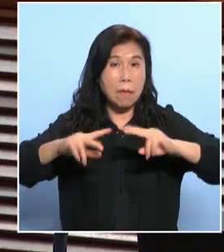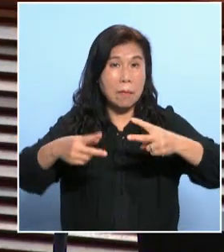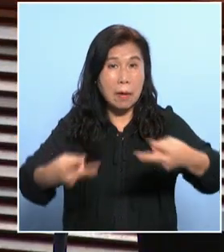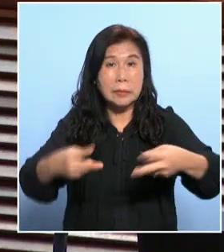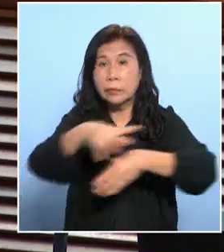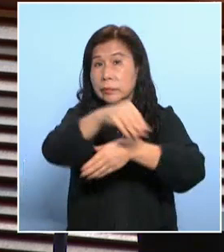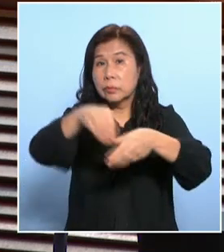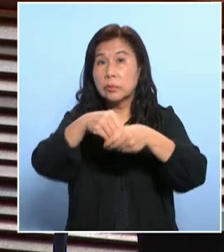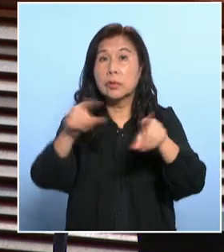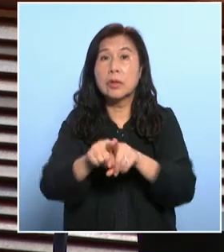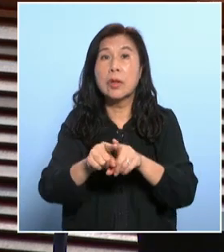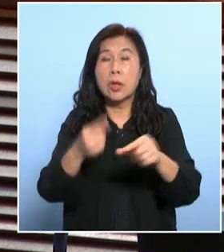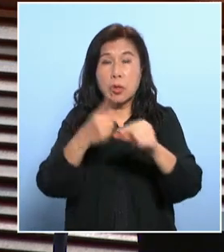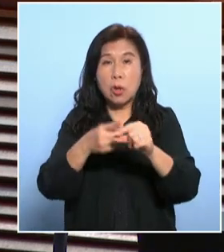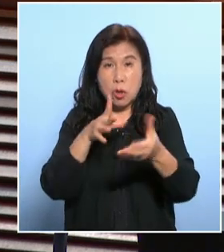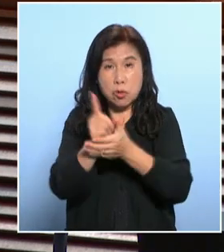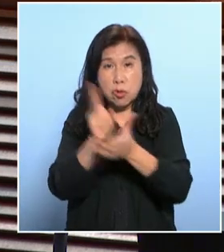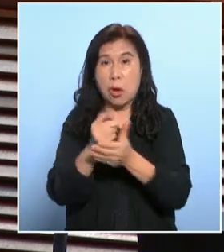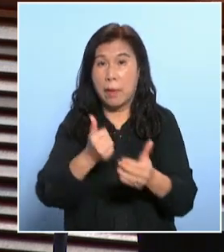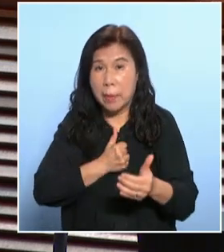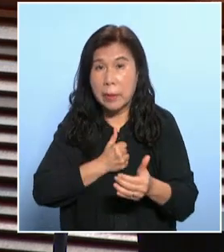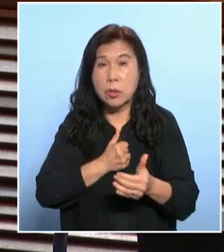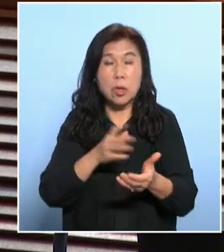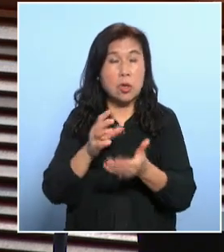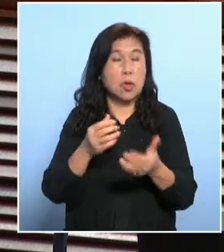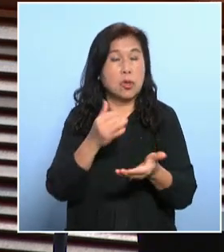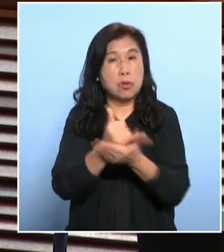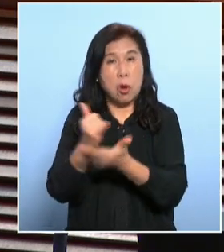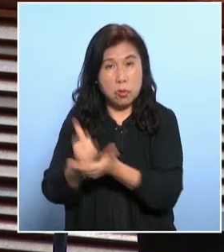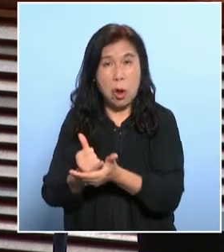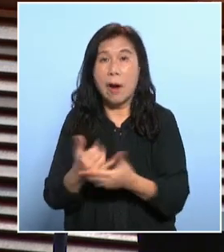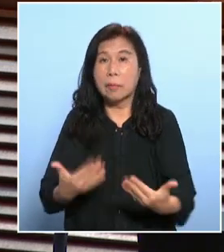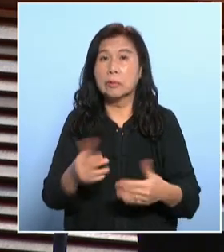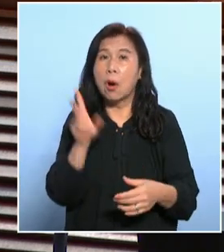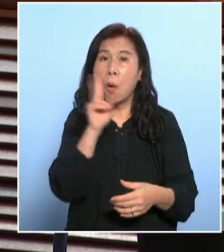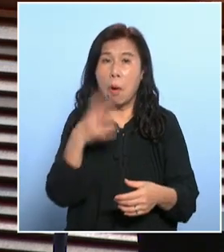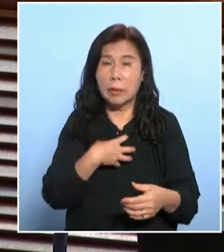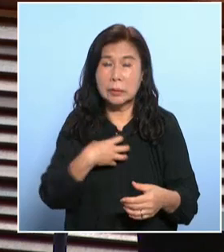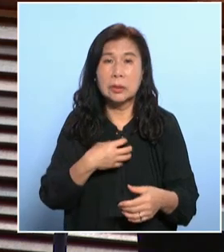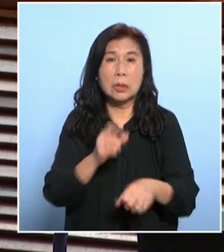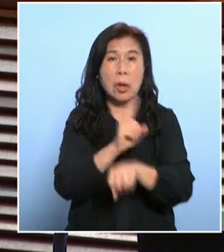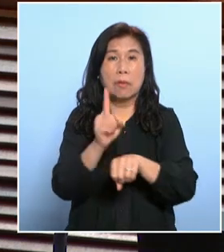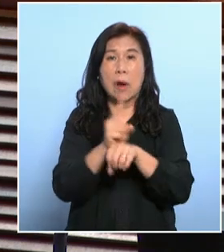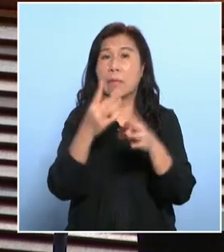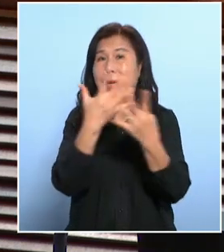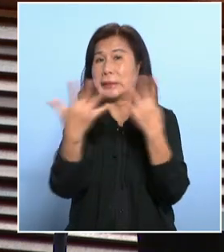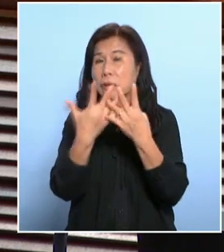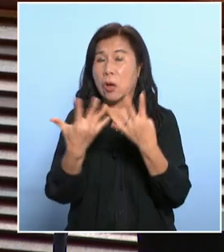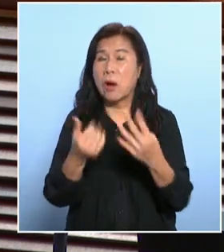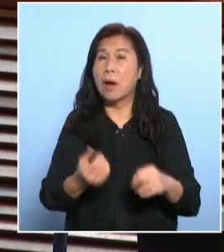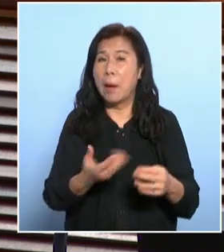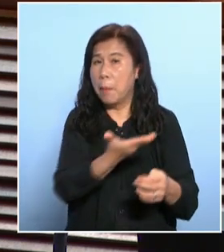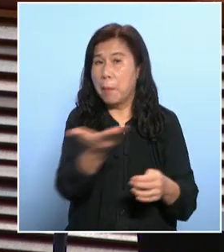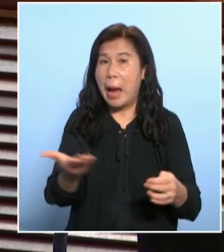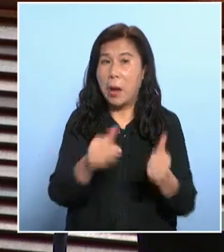to discuss the development of Chinese medicine and the discussion of starting up this commissioner